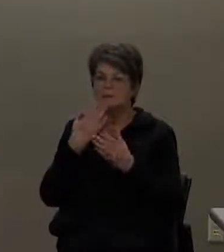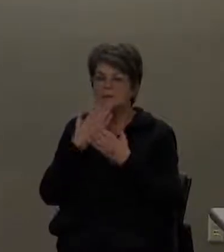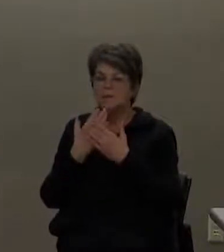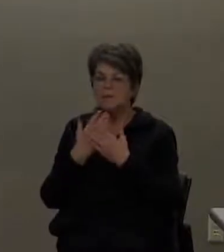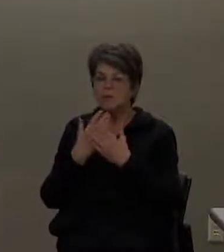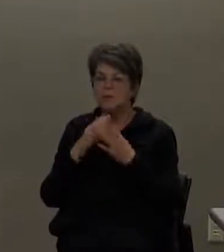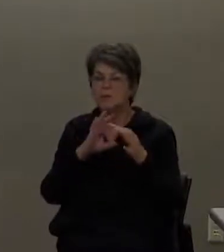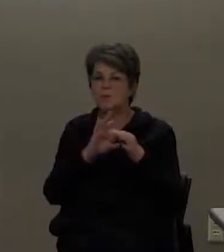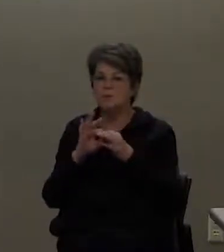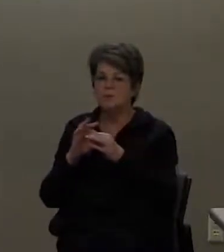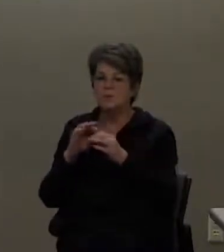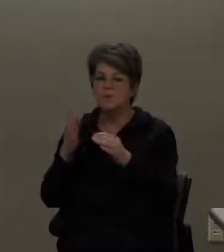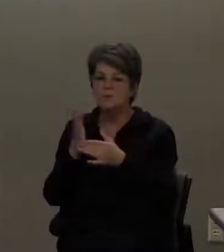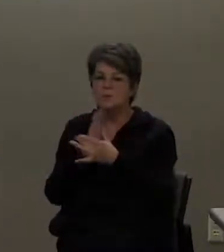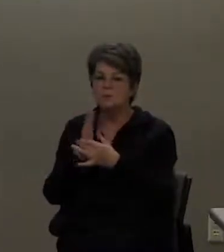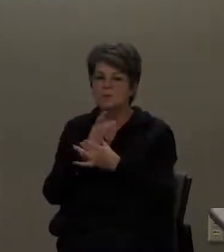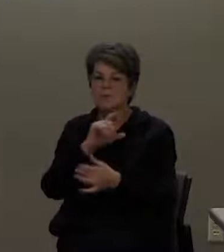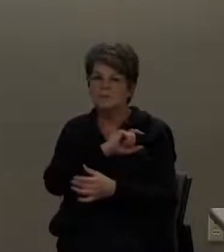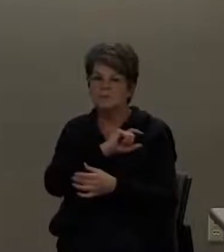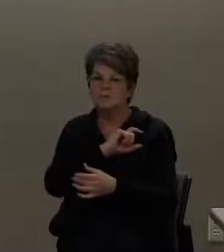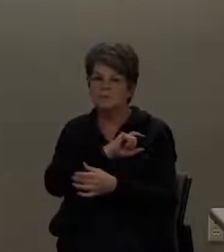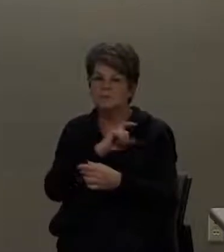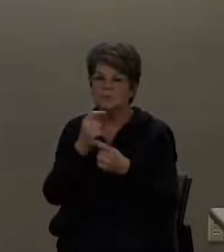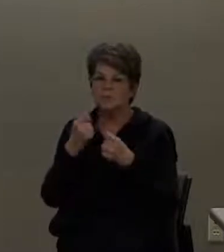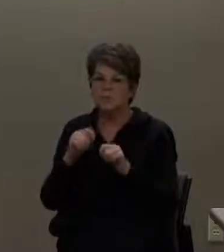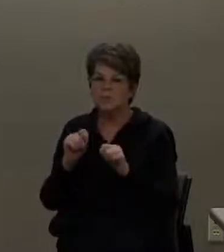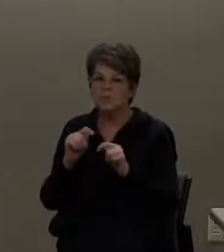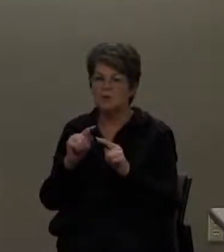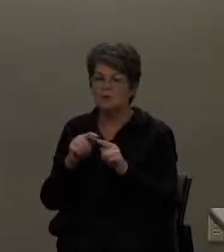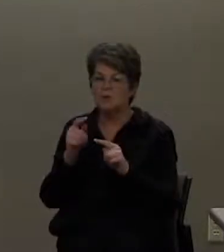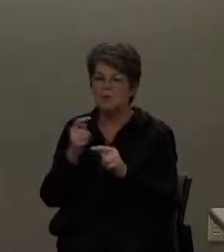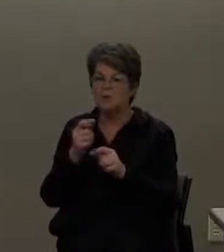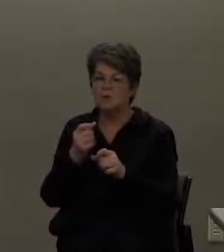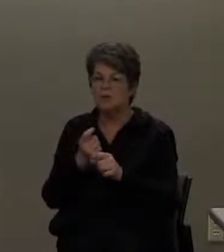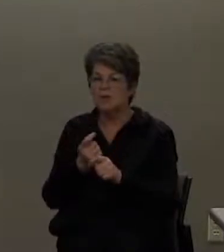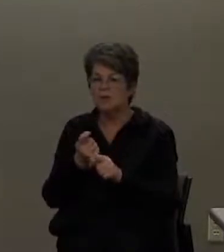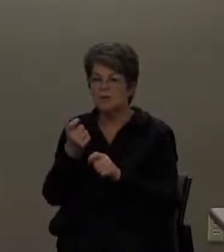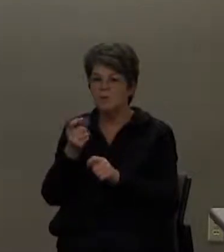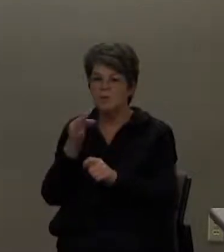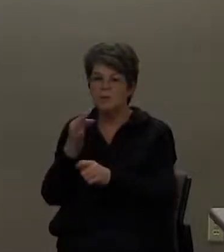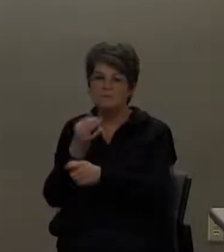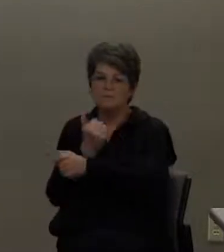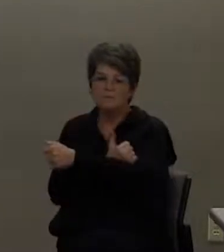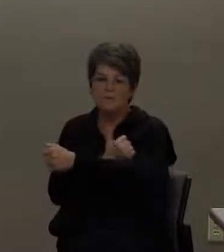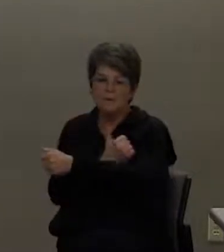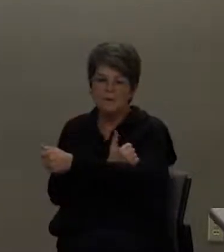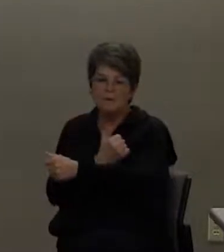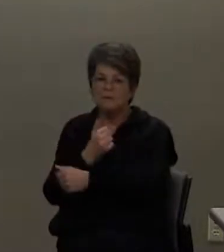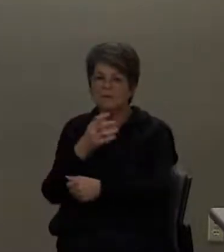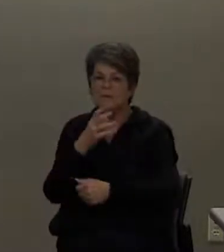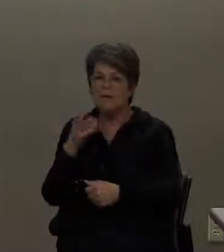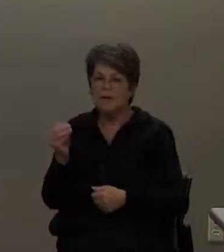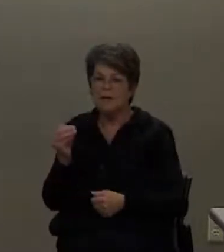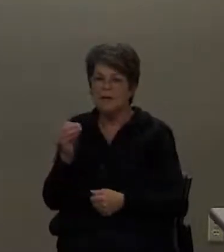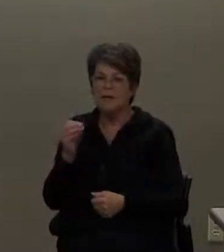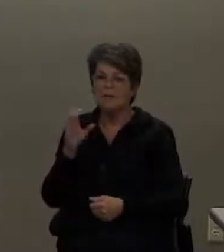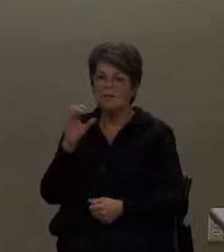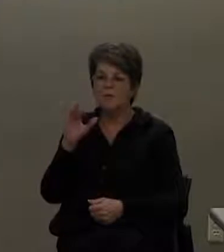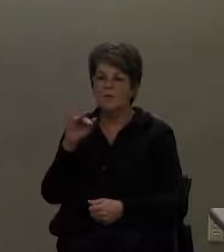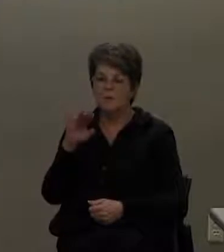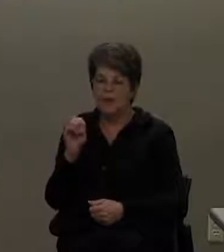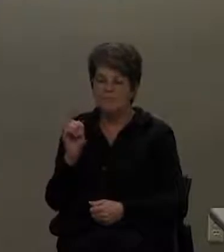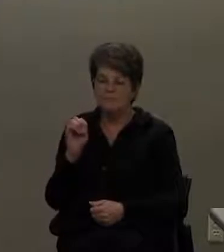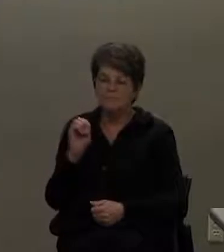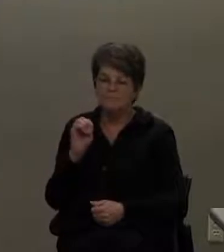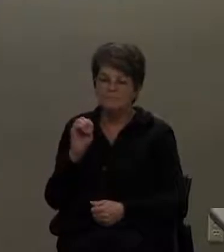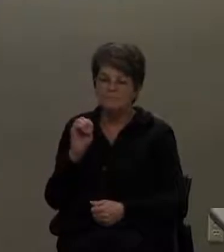the law enforcement attempt to do away with substance abuse, which is huge here, and crime.